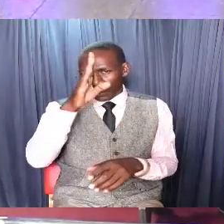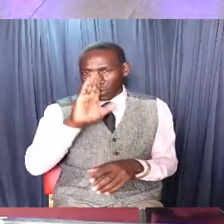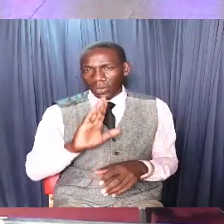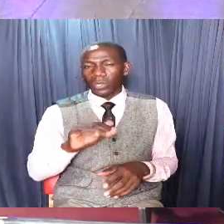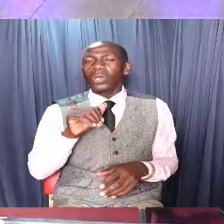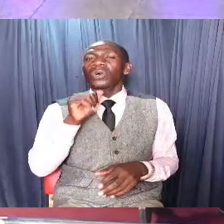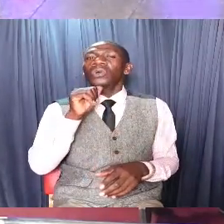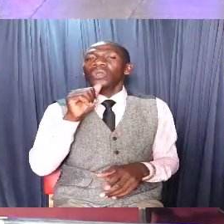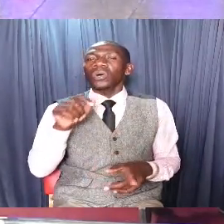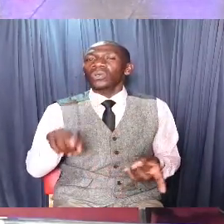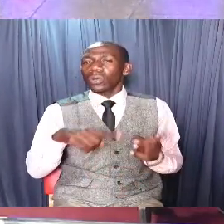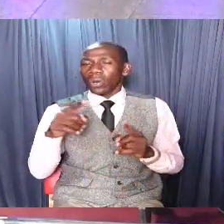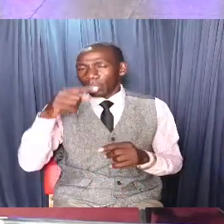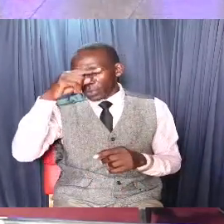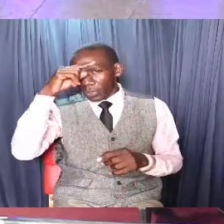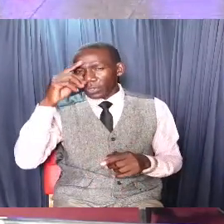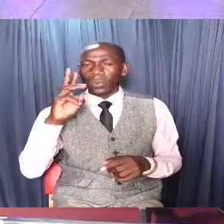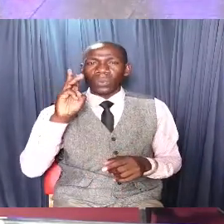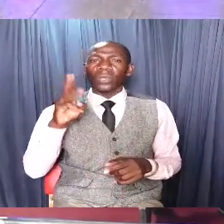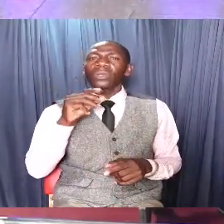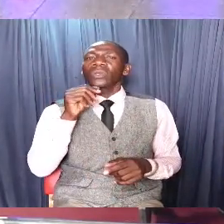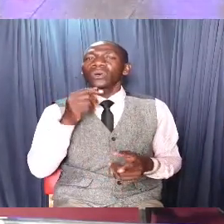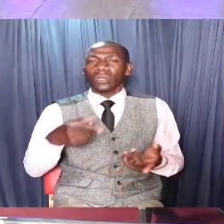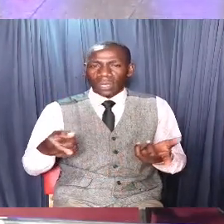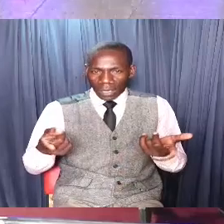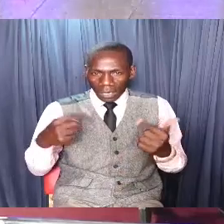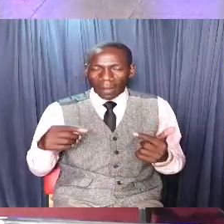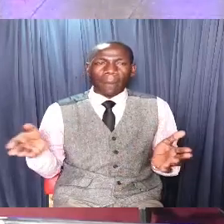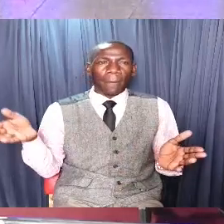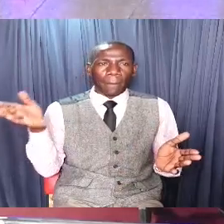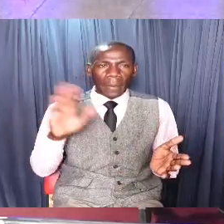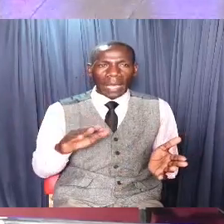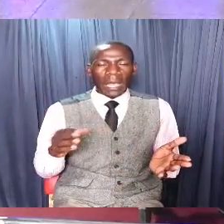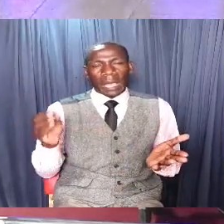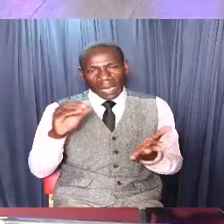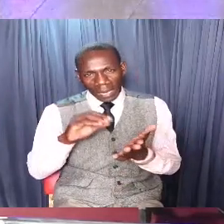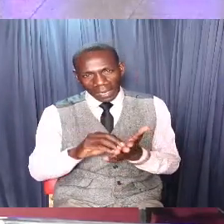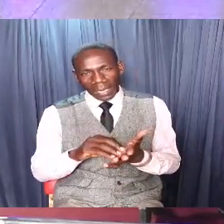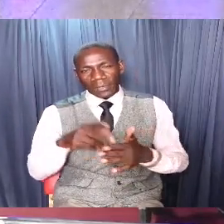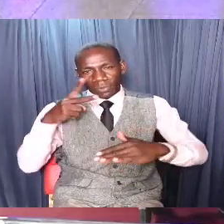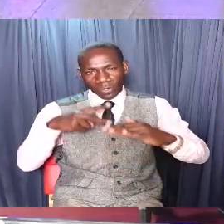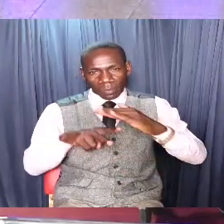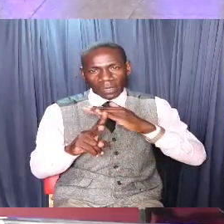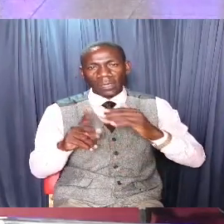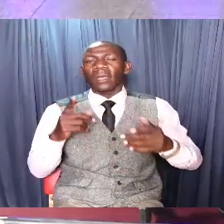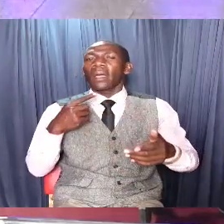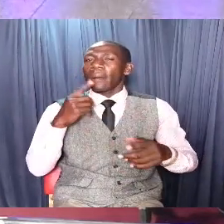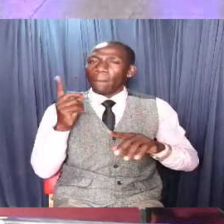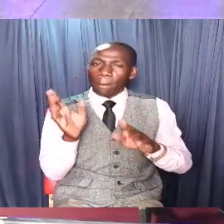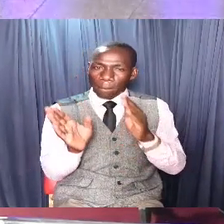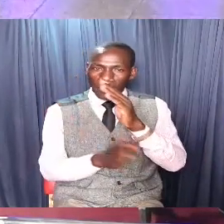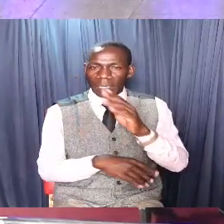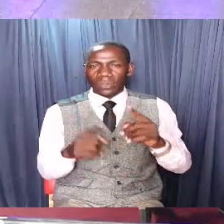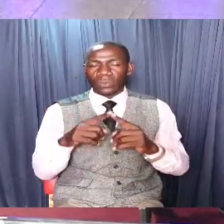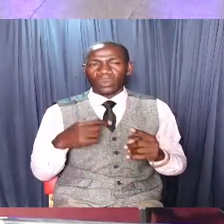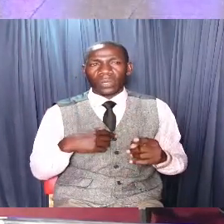truth. Usiende maana hutarudi. Don't go because you won't come back. Akasema angalia nitabiri mabaya. He said, now you see he's telling yote bad. Yote ni mabaya yote. Now all are